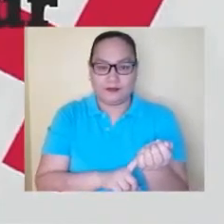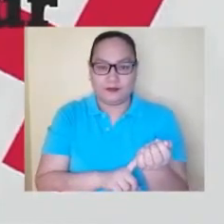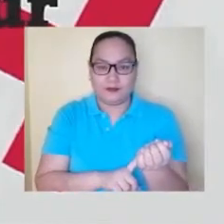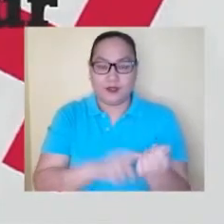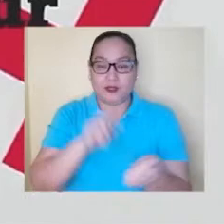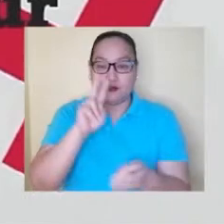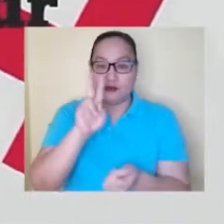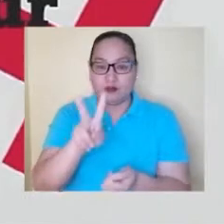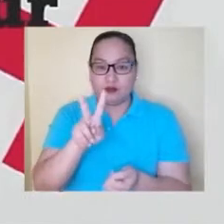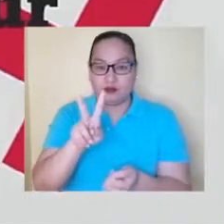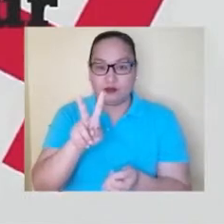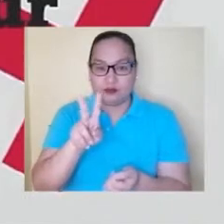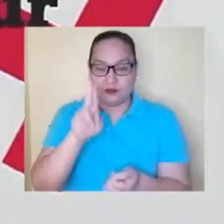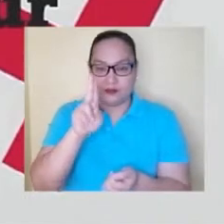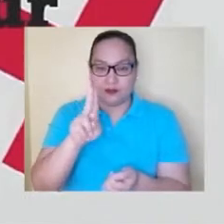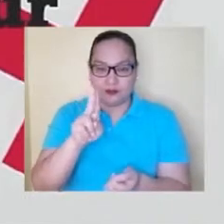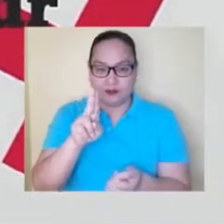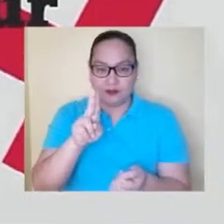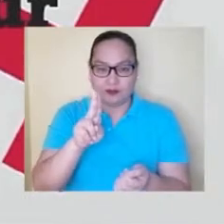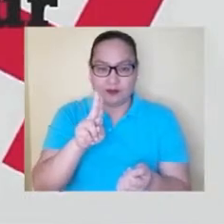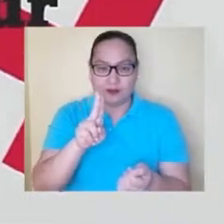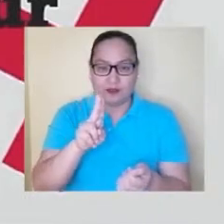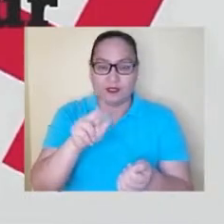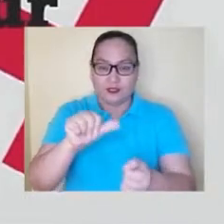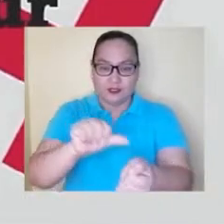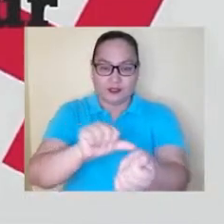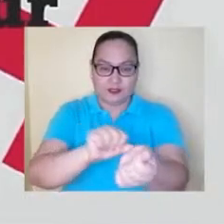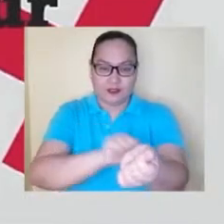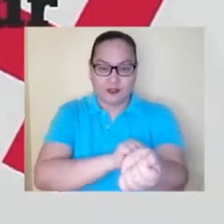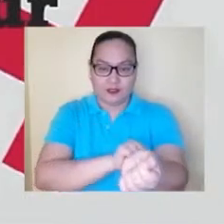two fingers of your other hand on this artery.